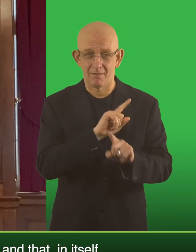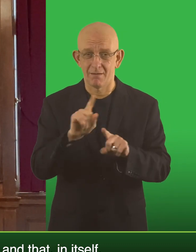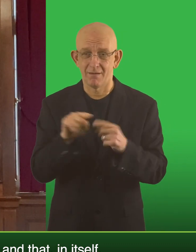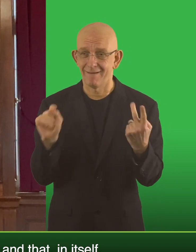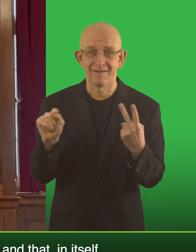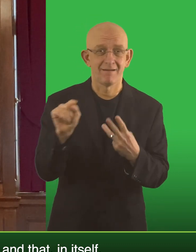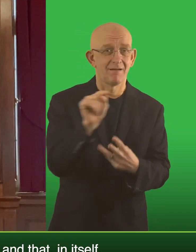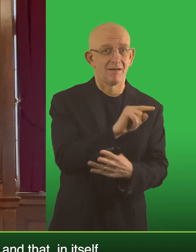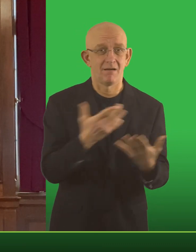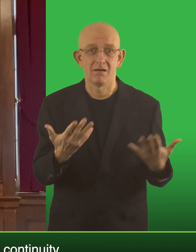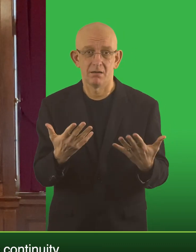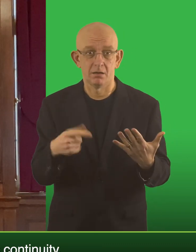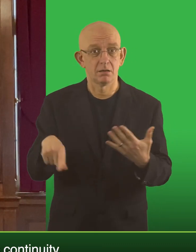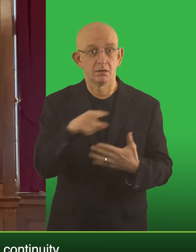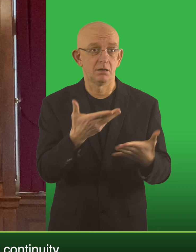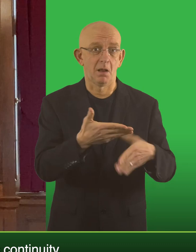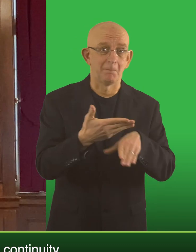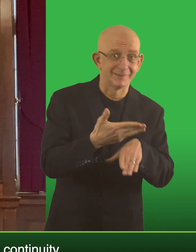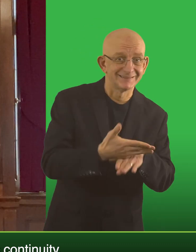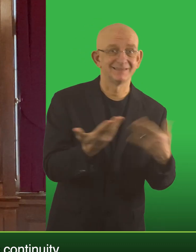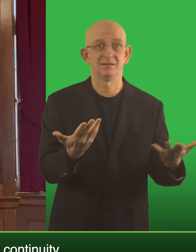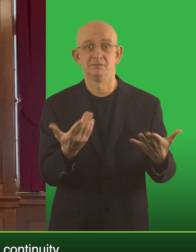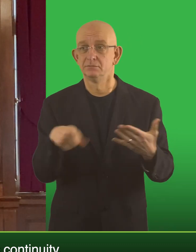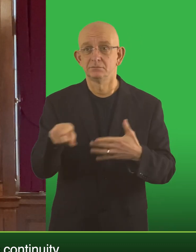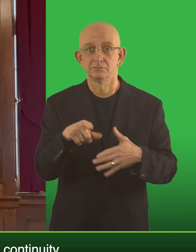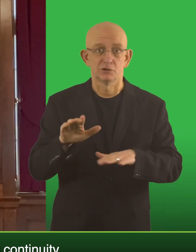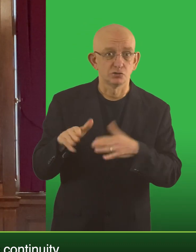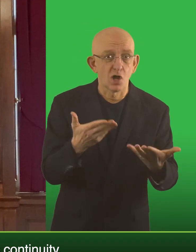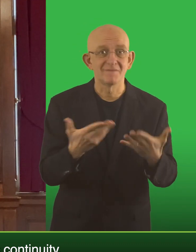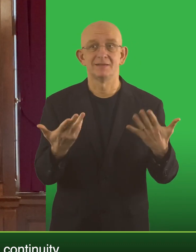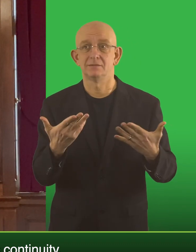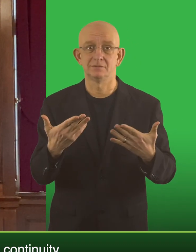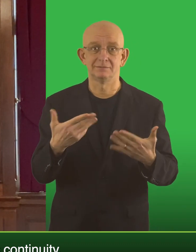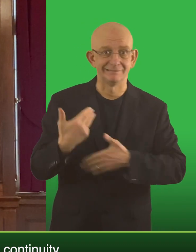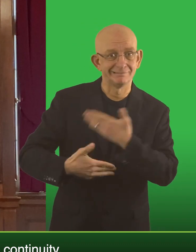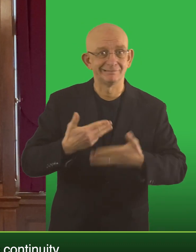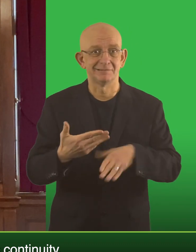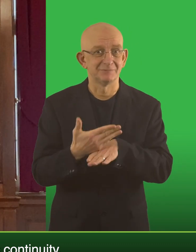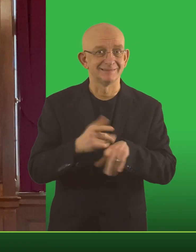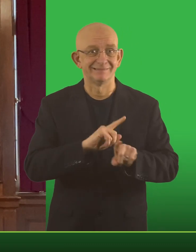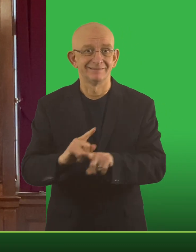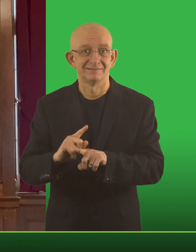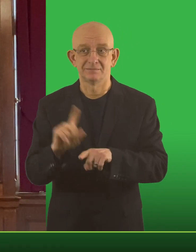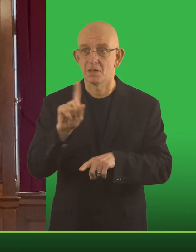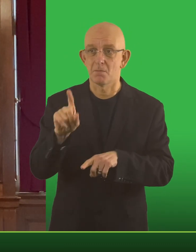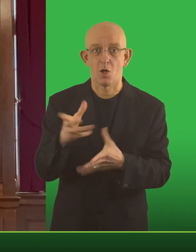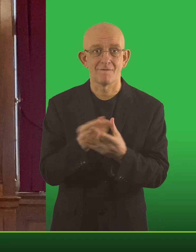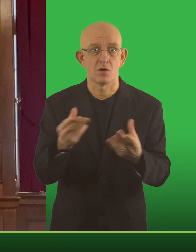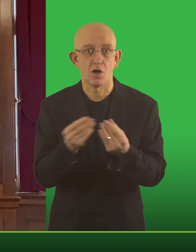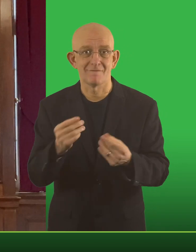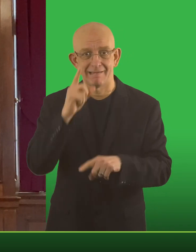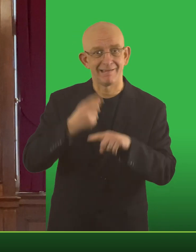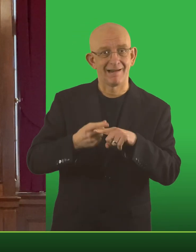causing problems on a number of counts, both in terms of the business continuity, running services, running businesses. People are off, and if